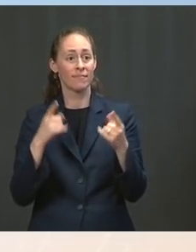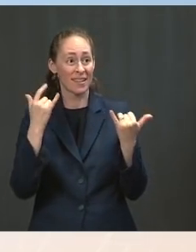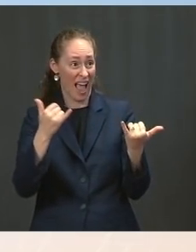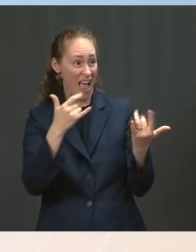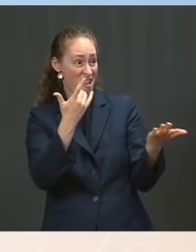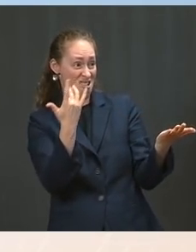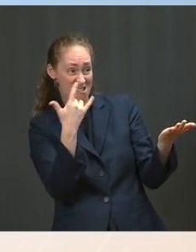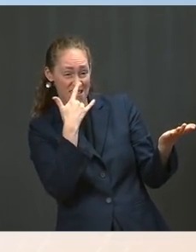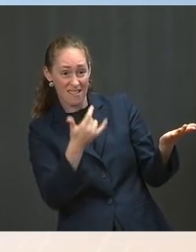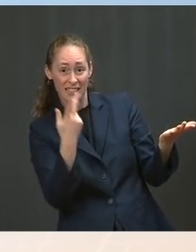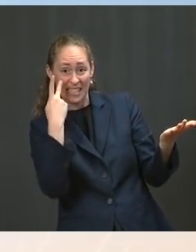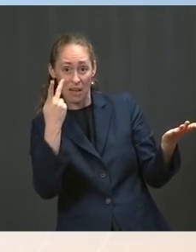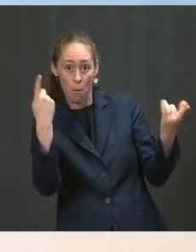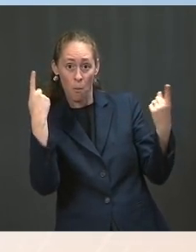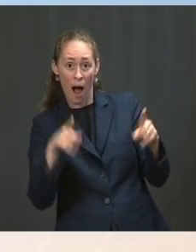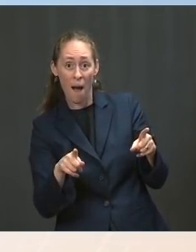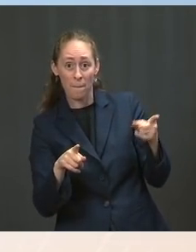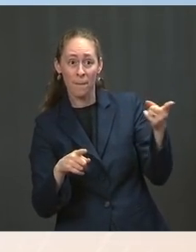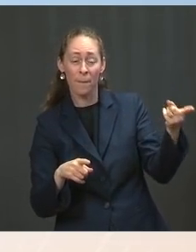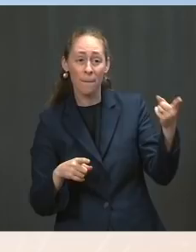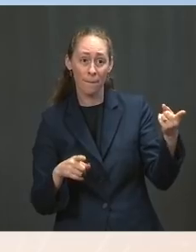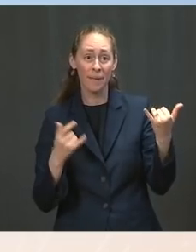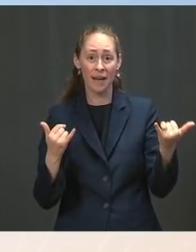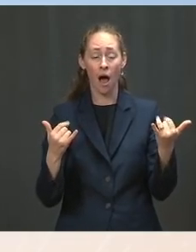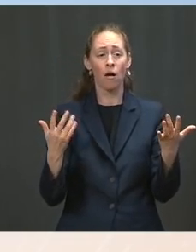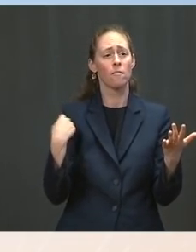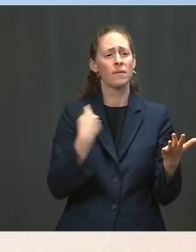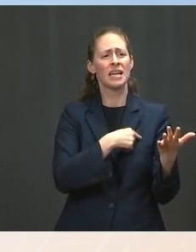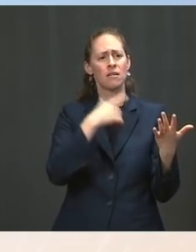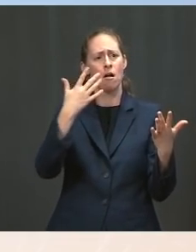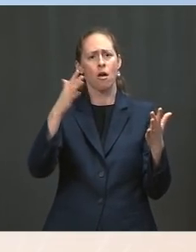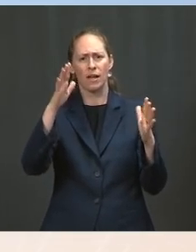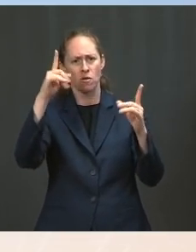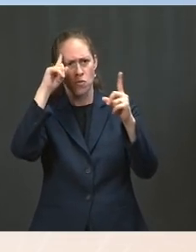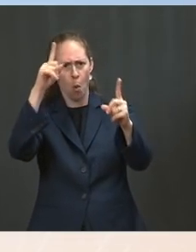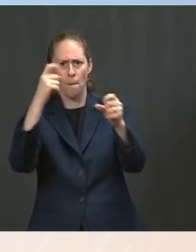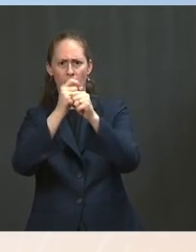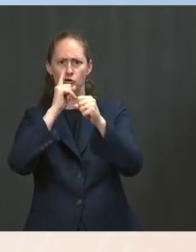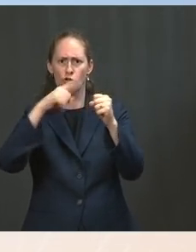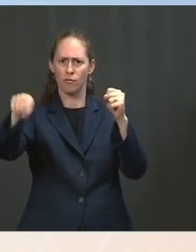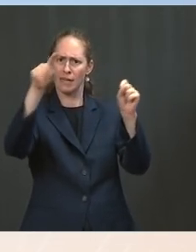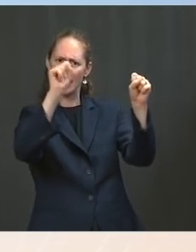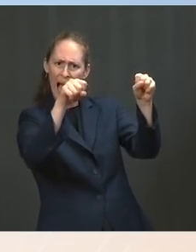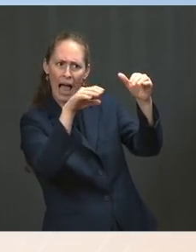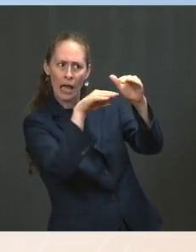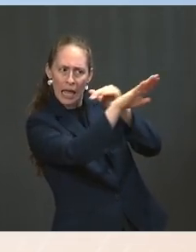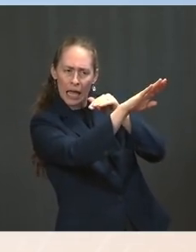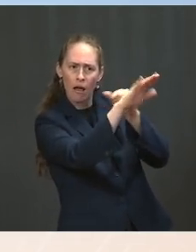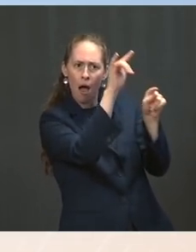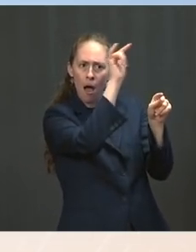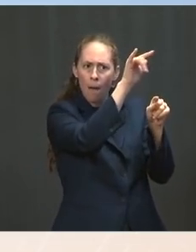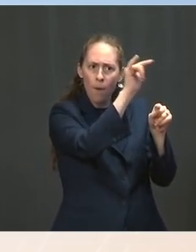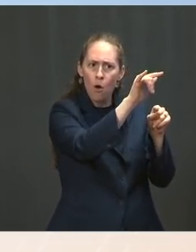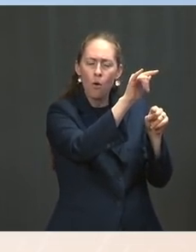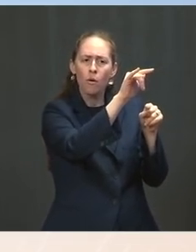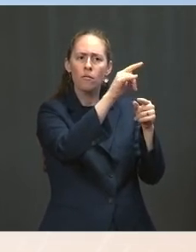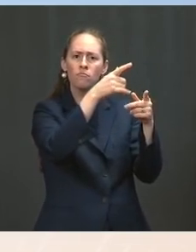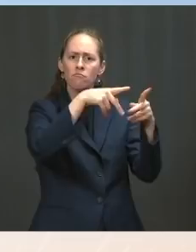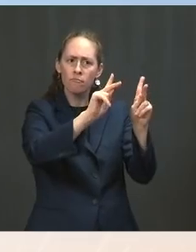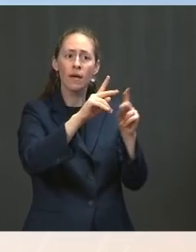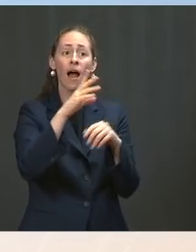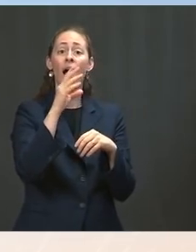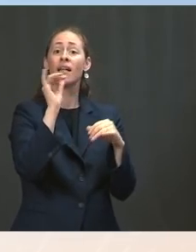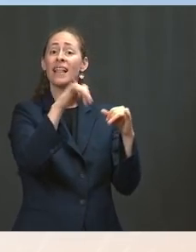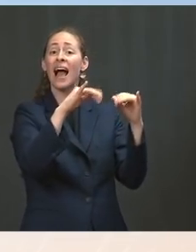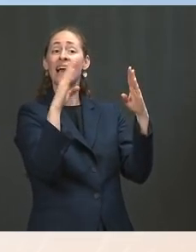are trying to position assets to go in and secure an airfield in a city that has been taken by